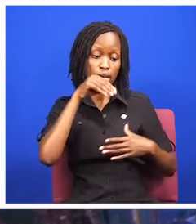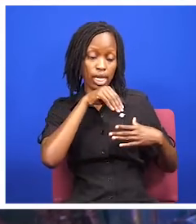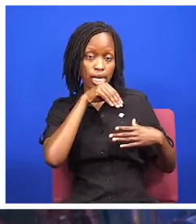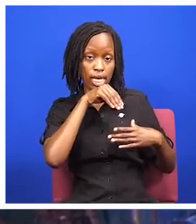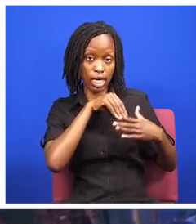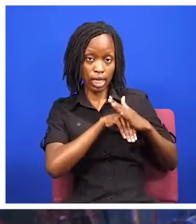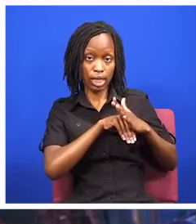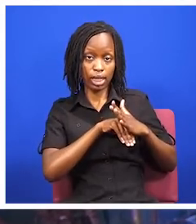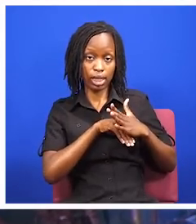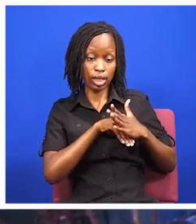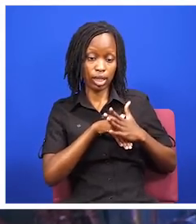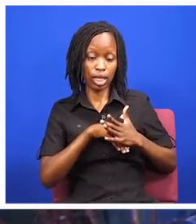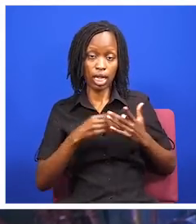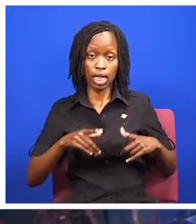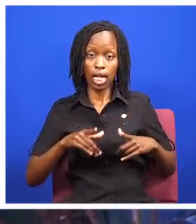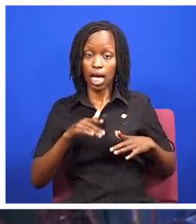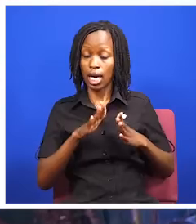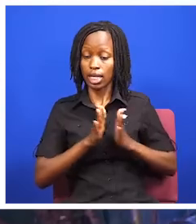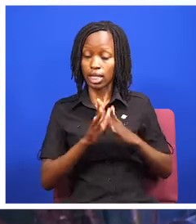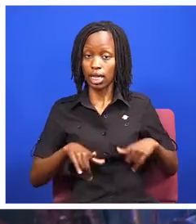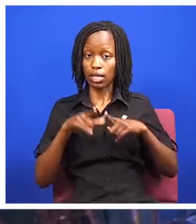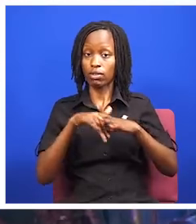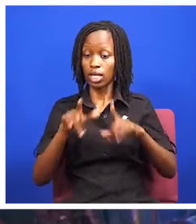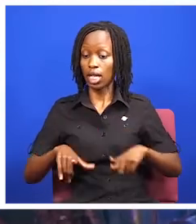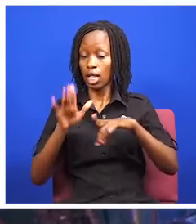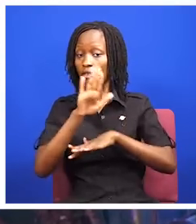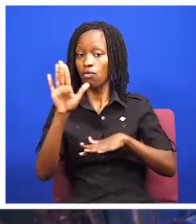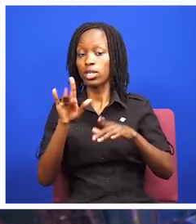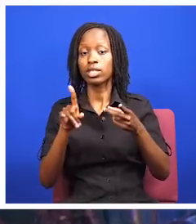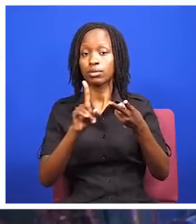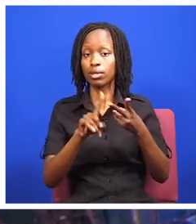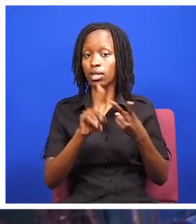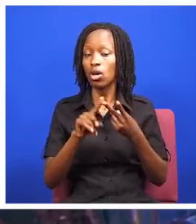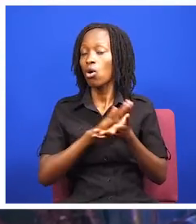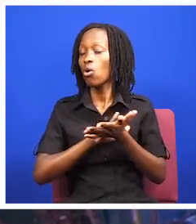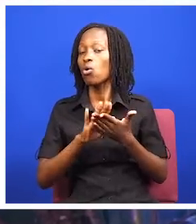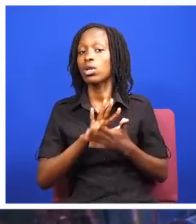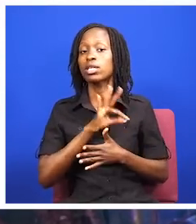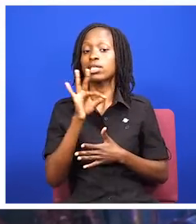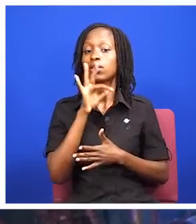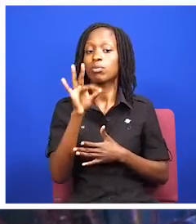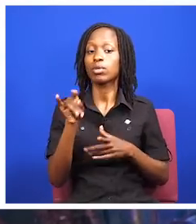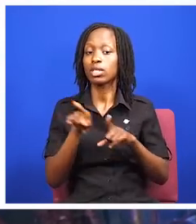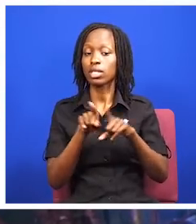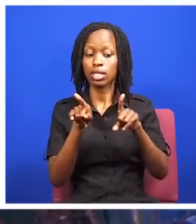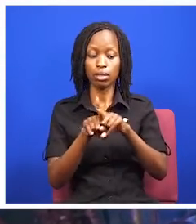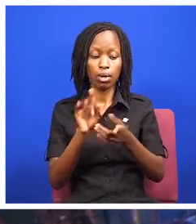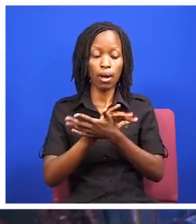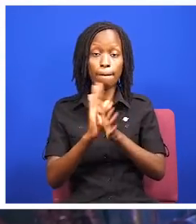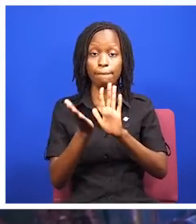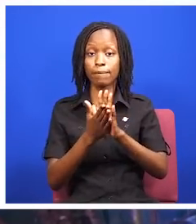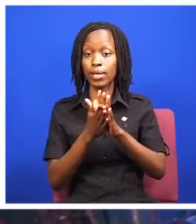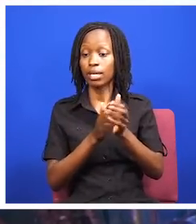to live in your life. And not only just that, but the second thing that happens is that the Holy Spirit takes up the leadership